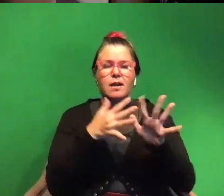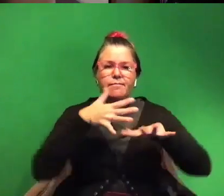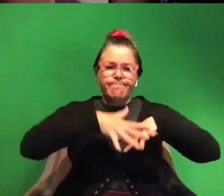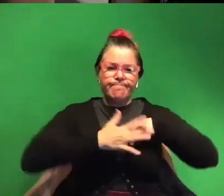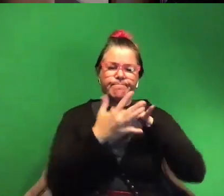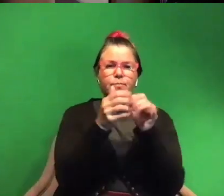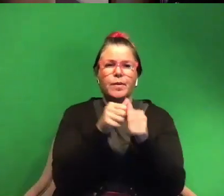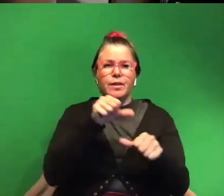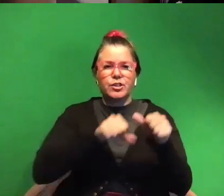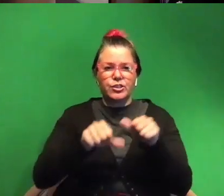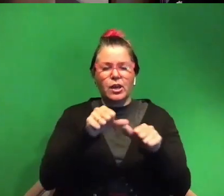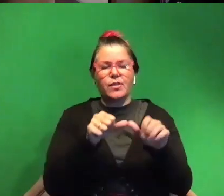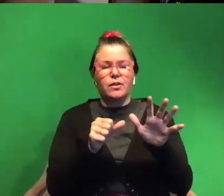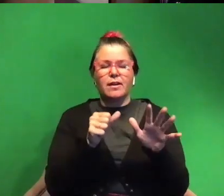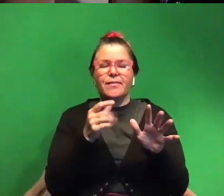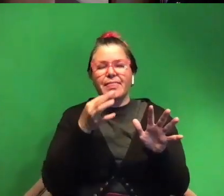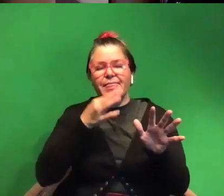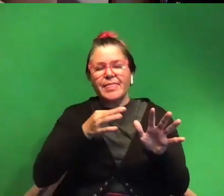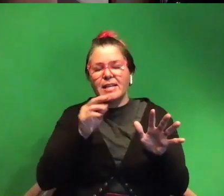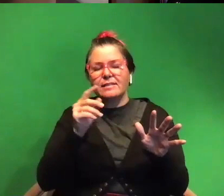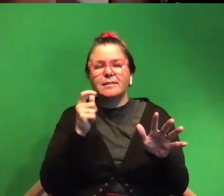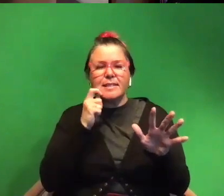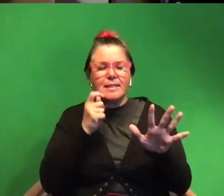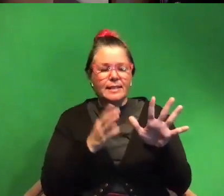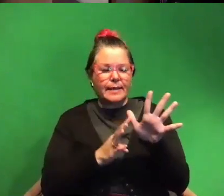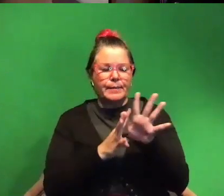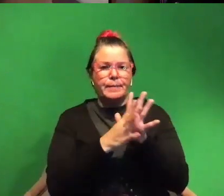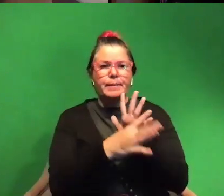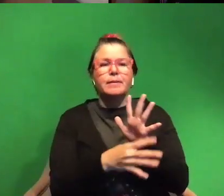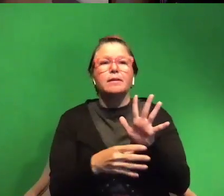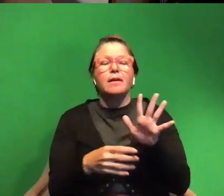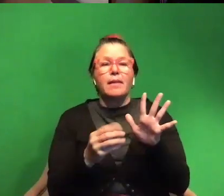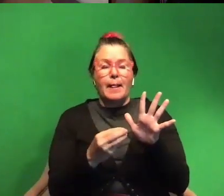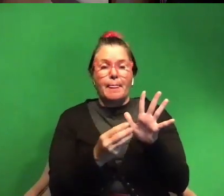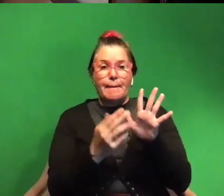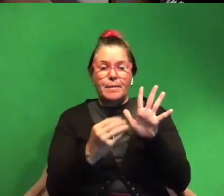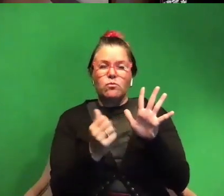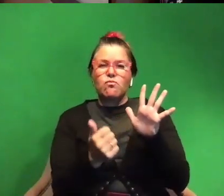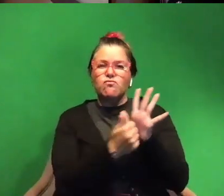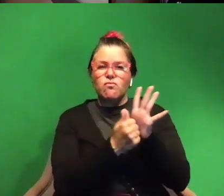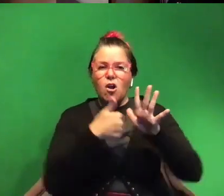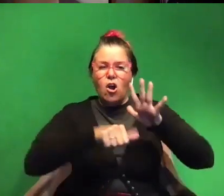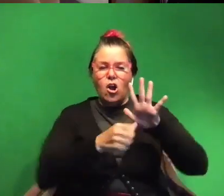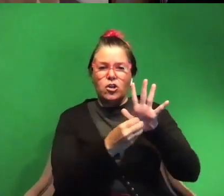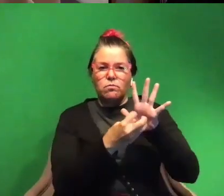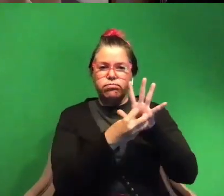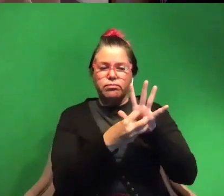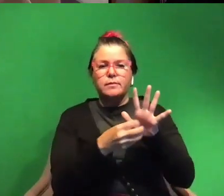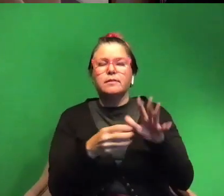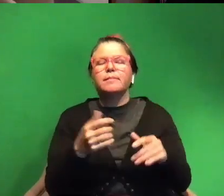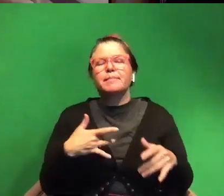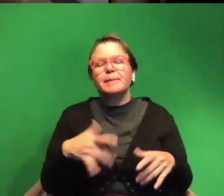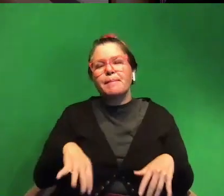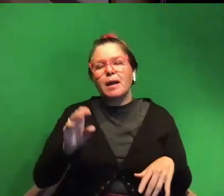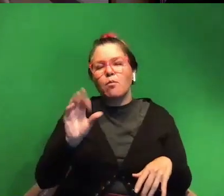with this thin layer of tissue. And then from that tissue, they're building this rock underneath it. So a lot of times when we pick up corals